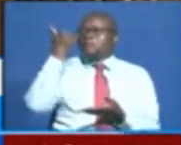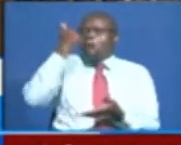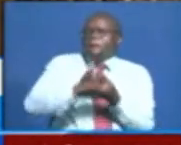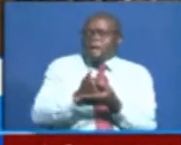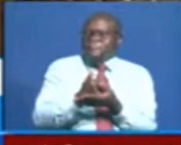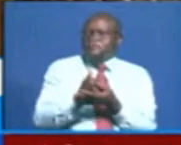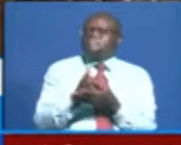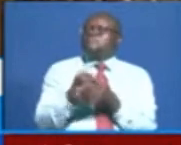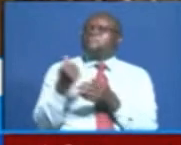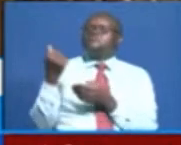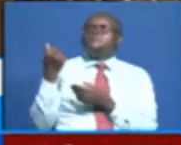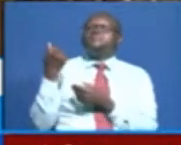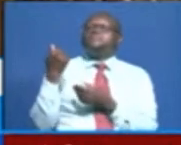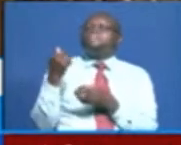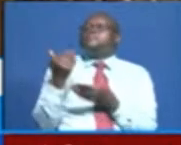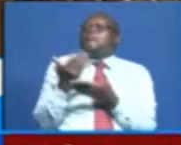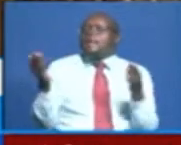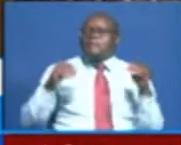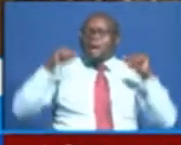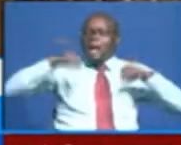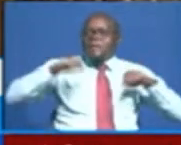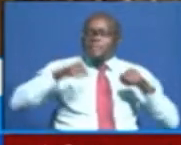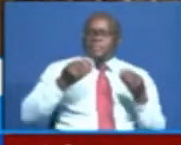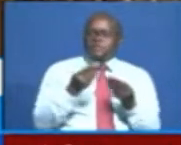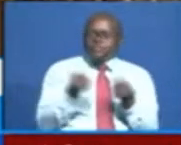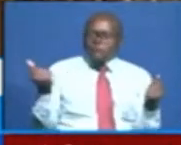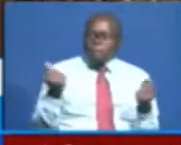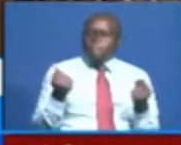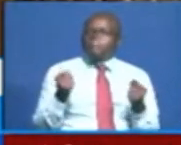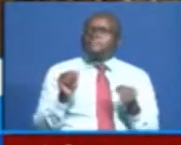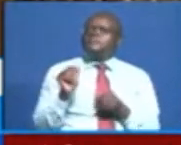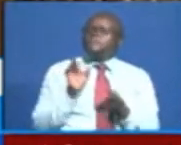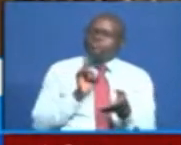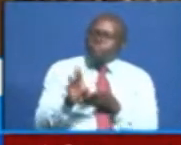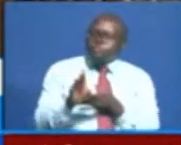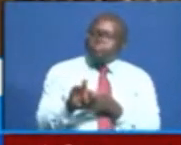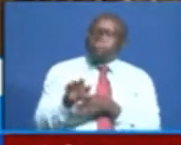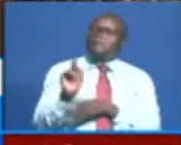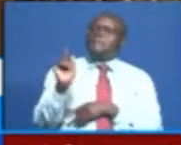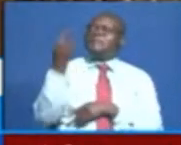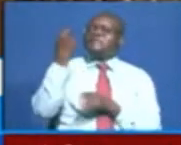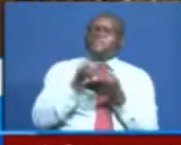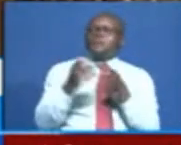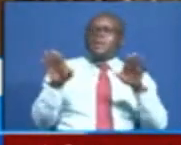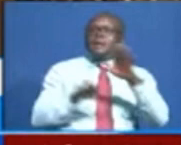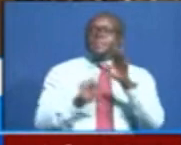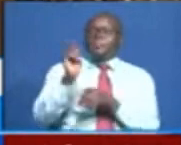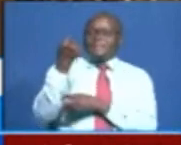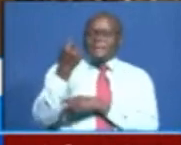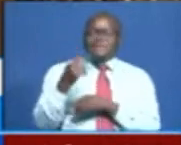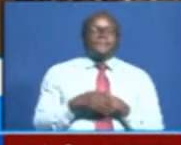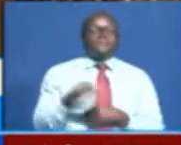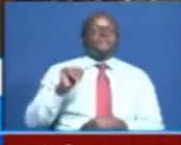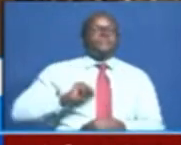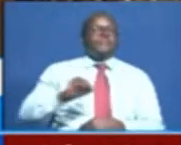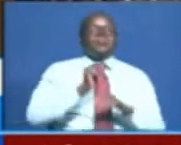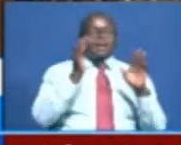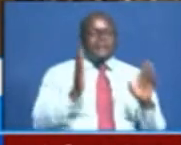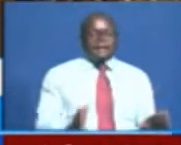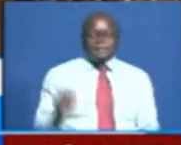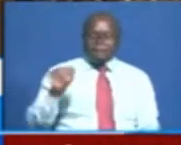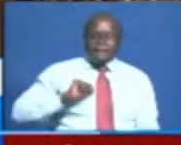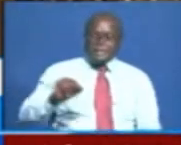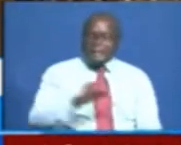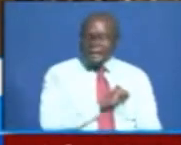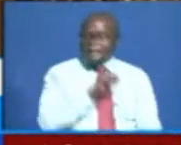and determining any resolution to remove the president or deputy president. Distinguished senators, the Senate